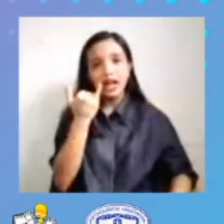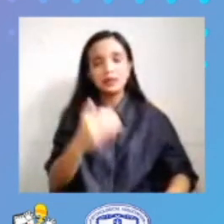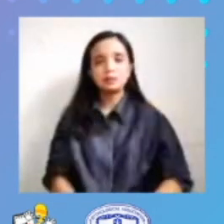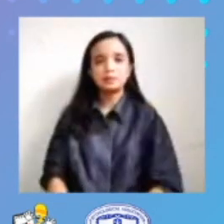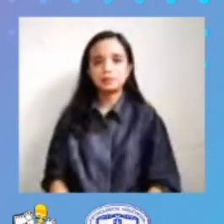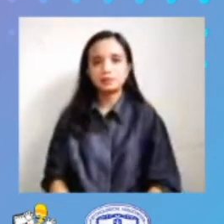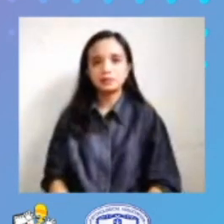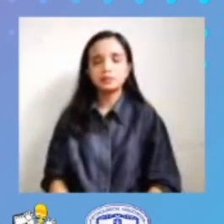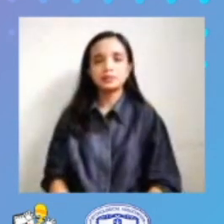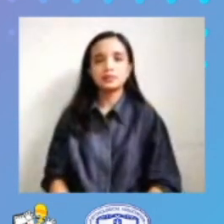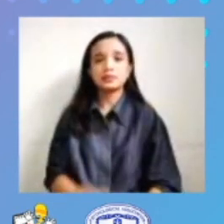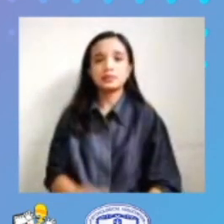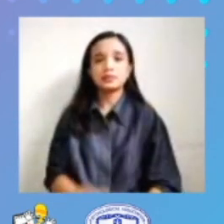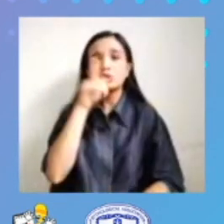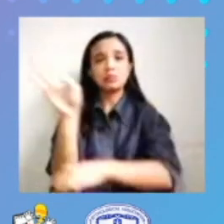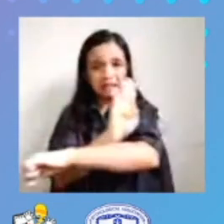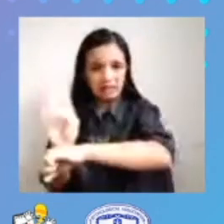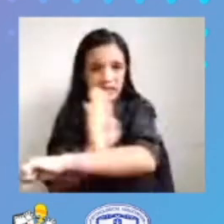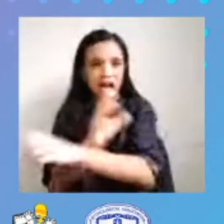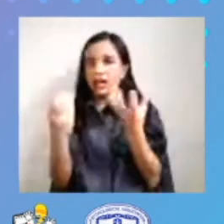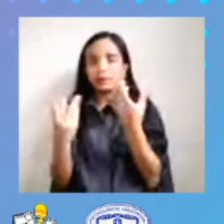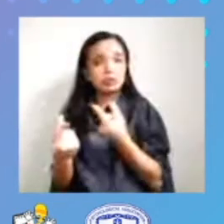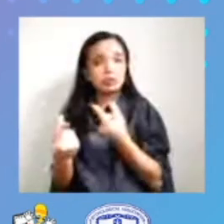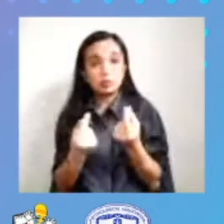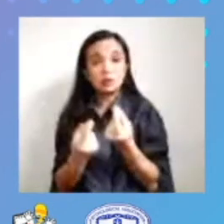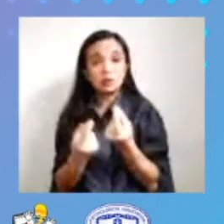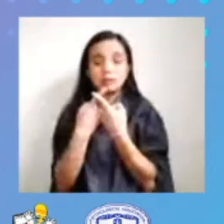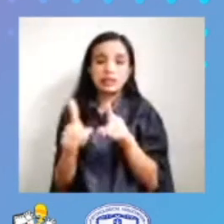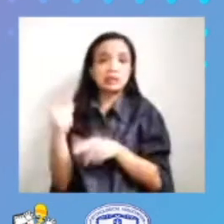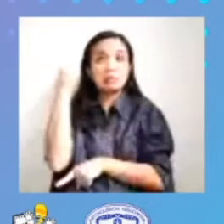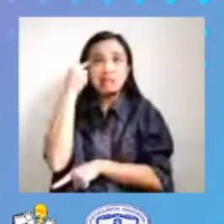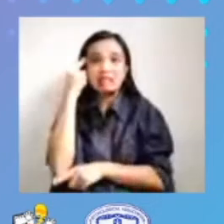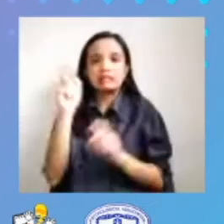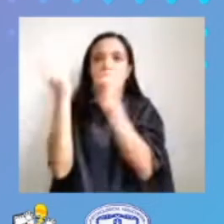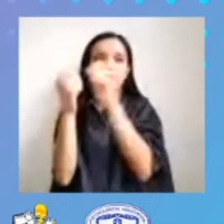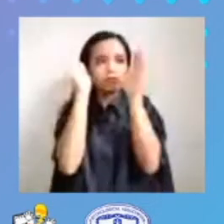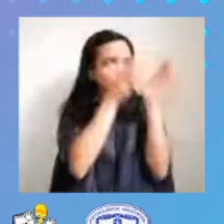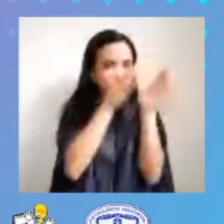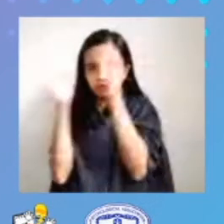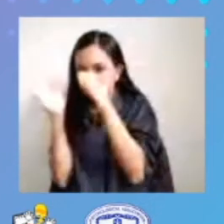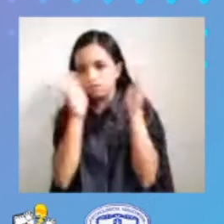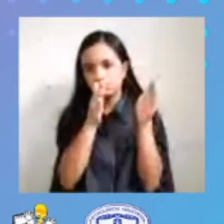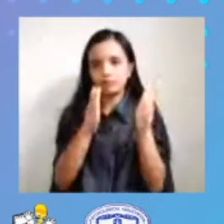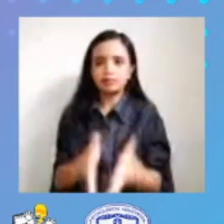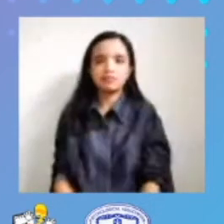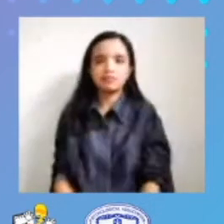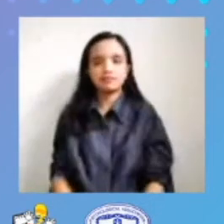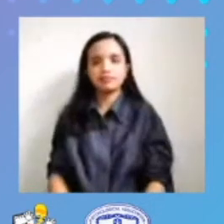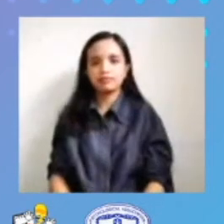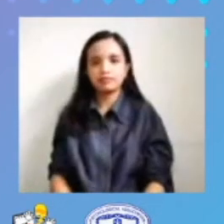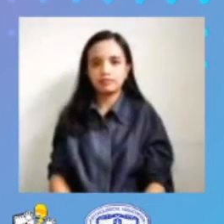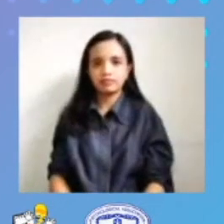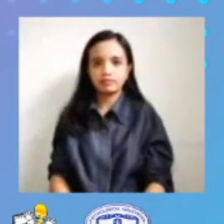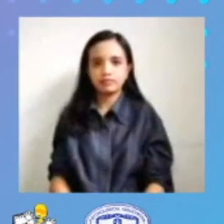can get a gratitude journal, list down the things that you're grateful for even during these challenging times.